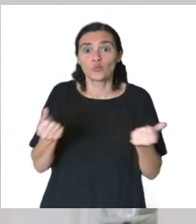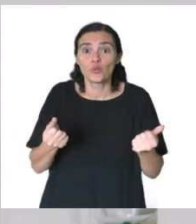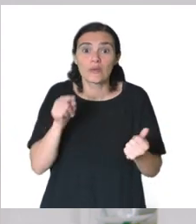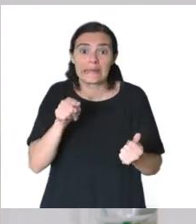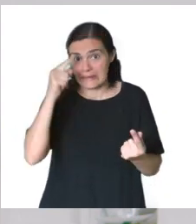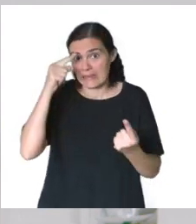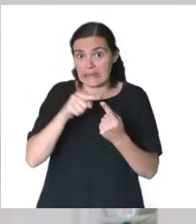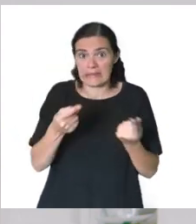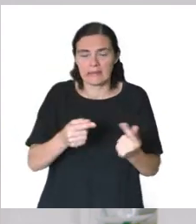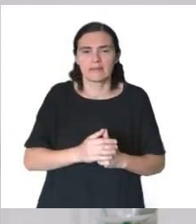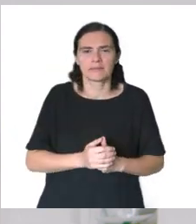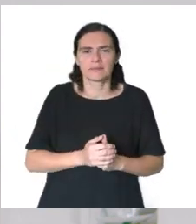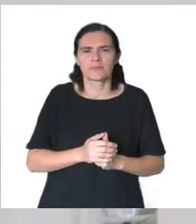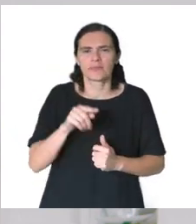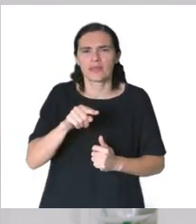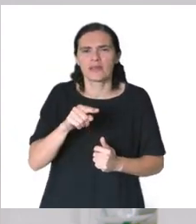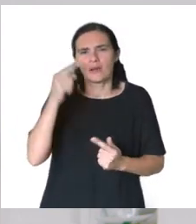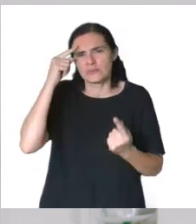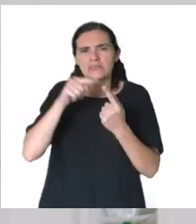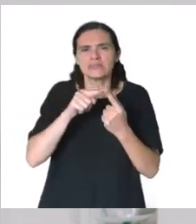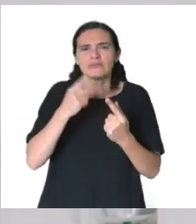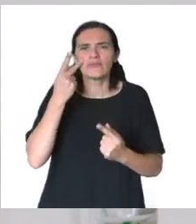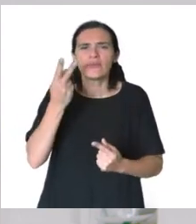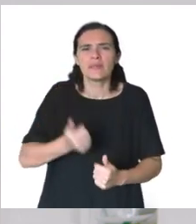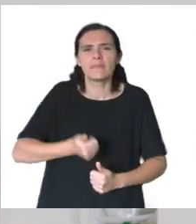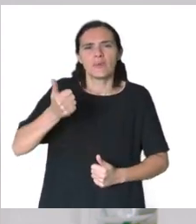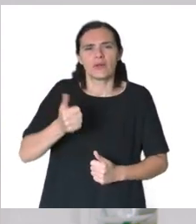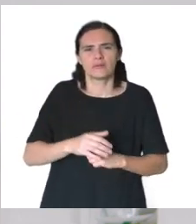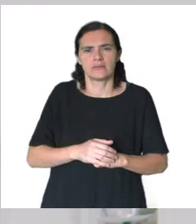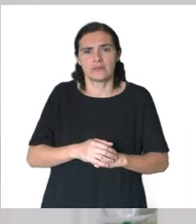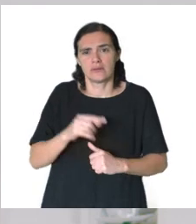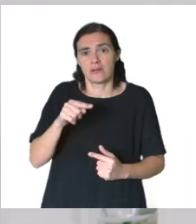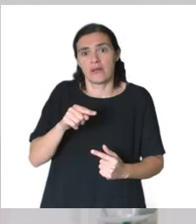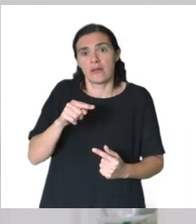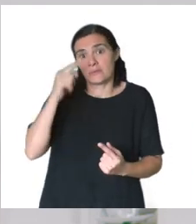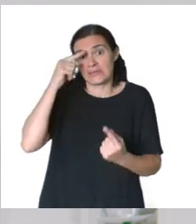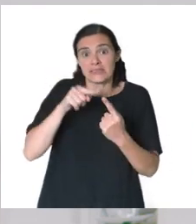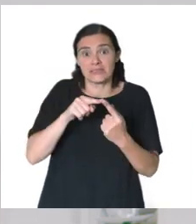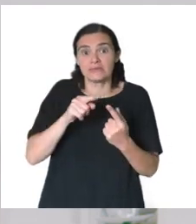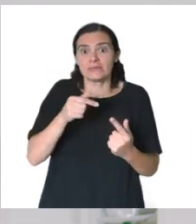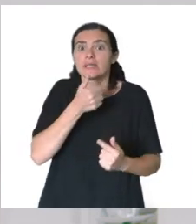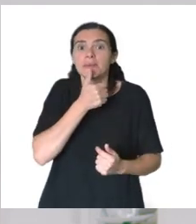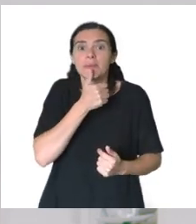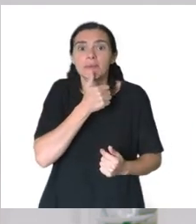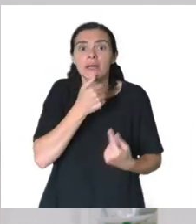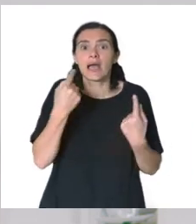the world. It's about making life better. It's about making